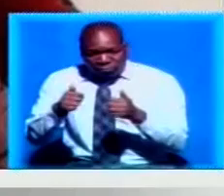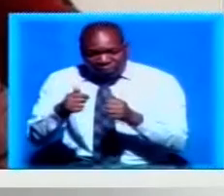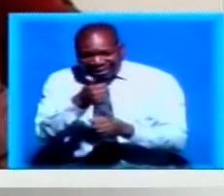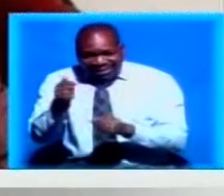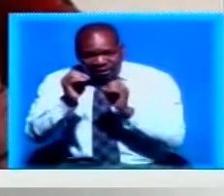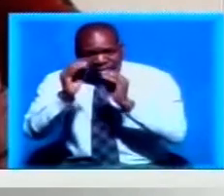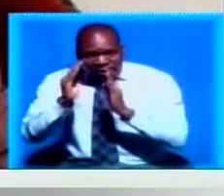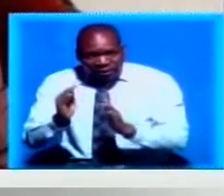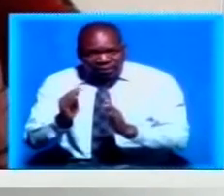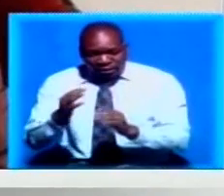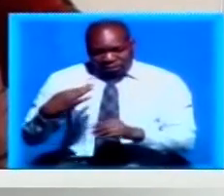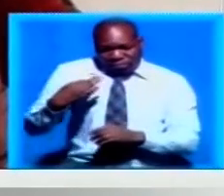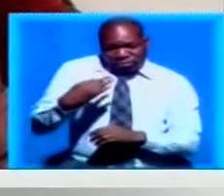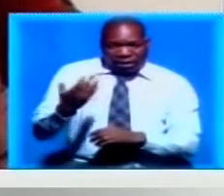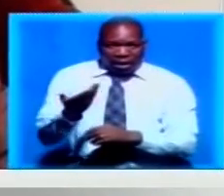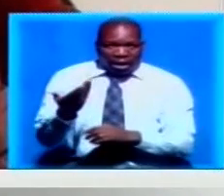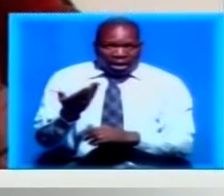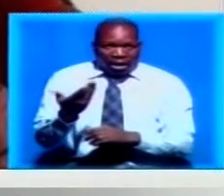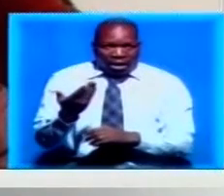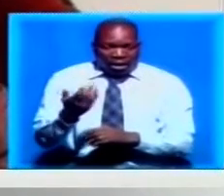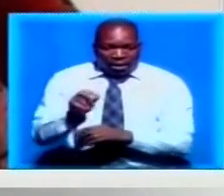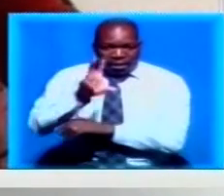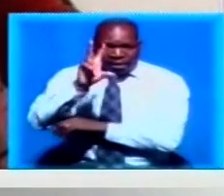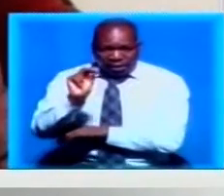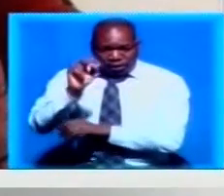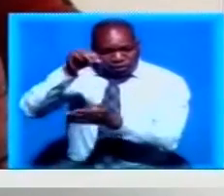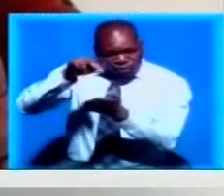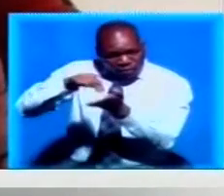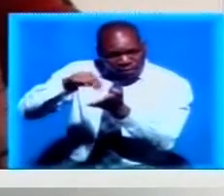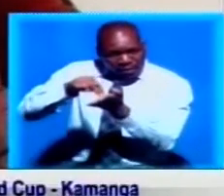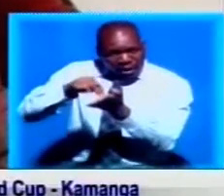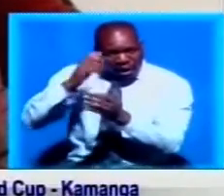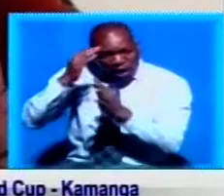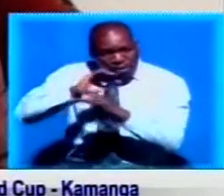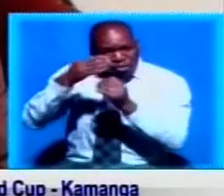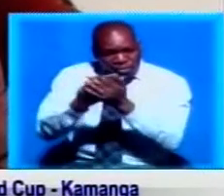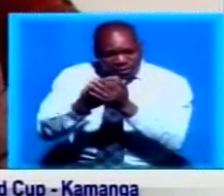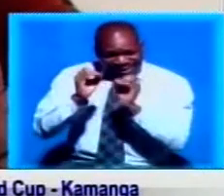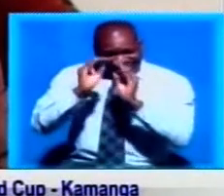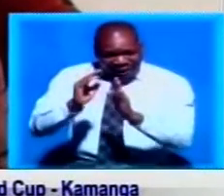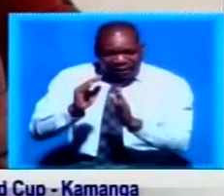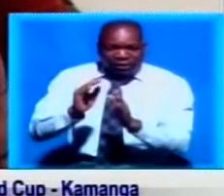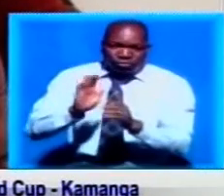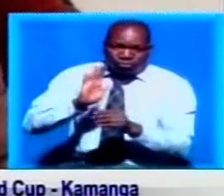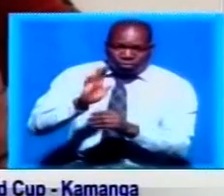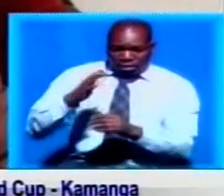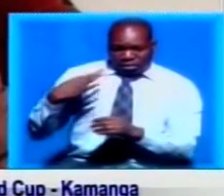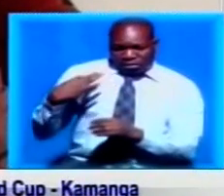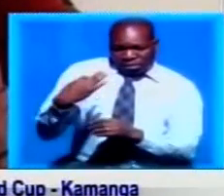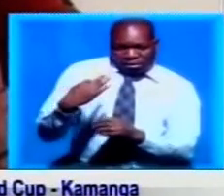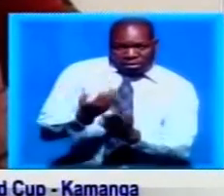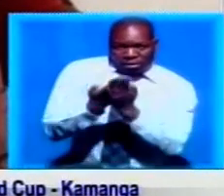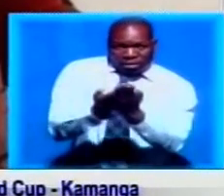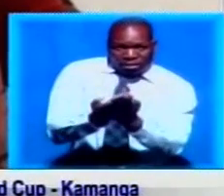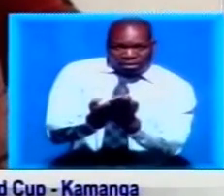yet taken the step, but we hope by 30th November every teacher will have submitted their credentials to prepare us